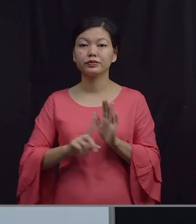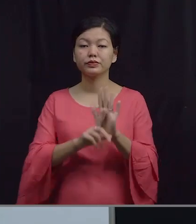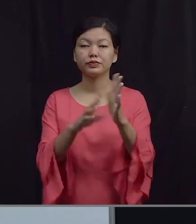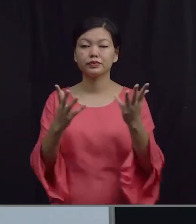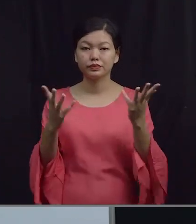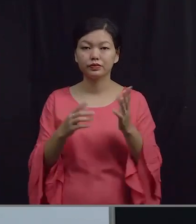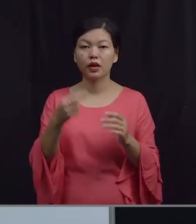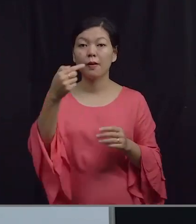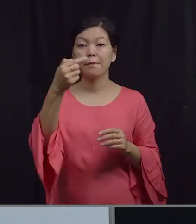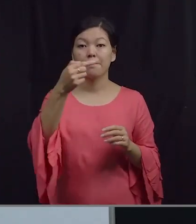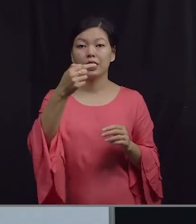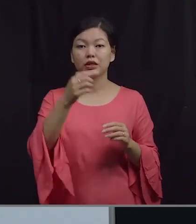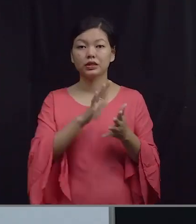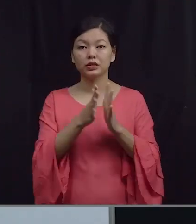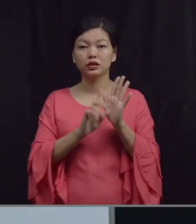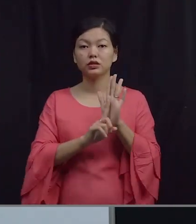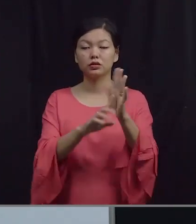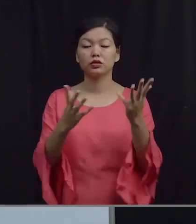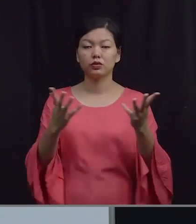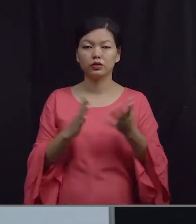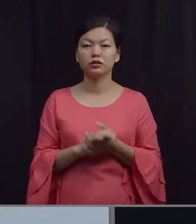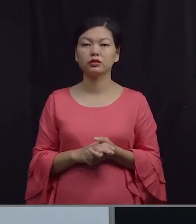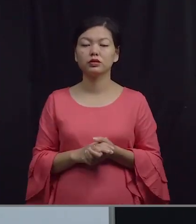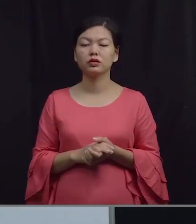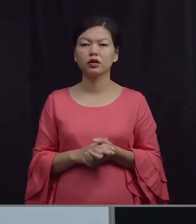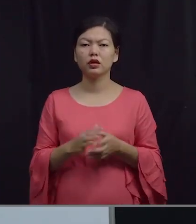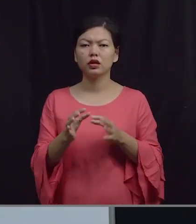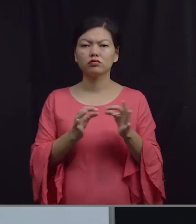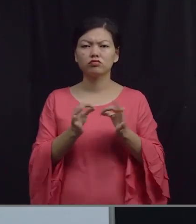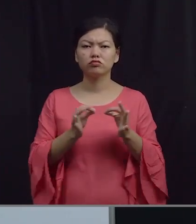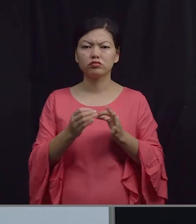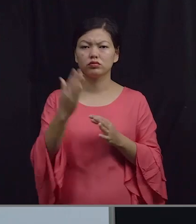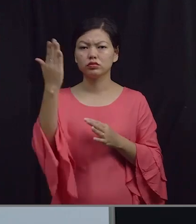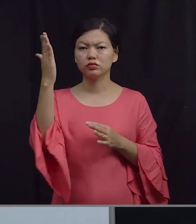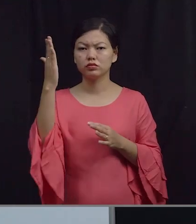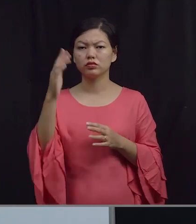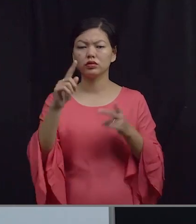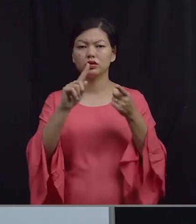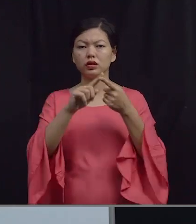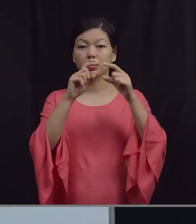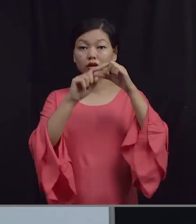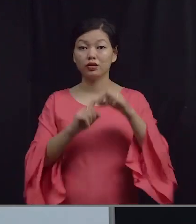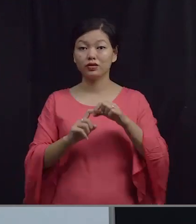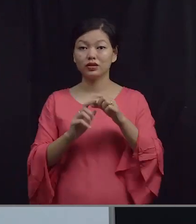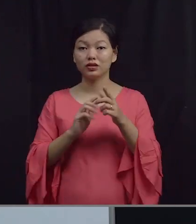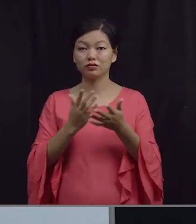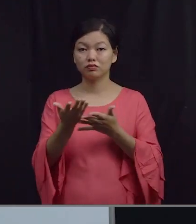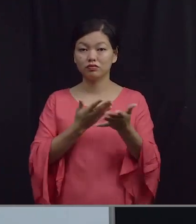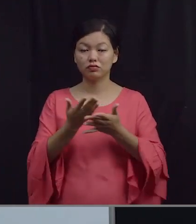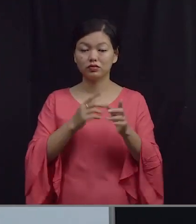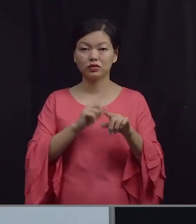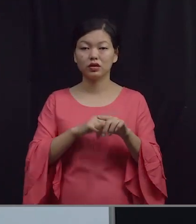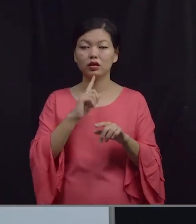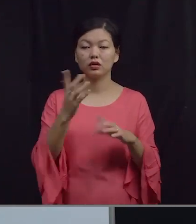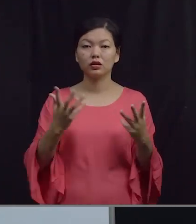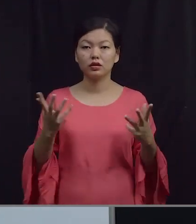Okay, as I already told you in while we have been discussing the mirror equation, if this is minus means, now